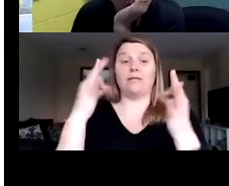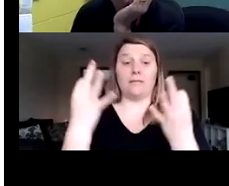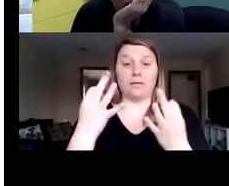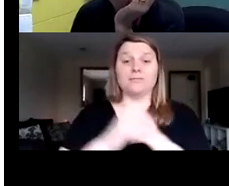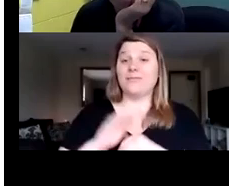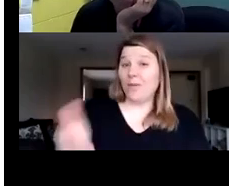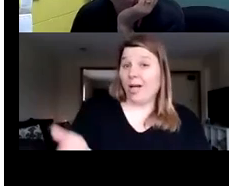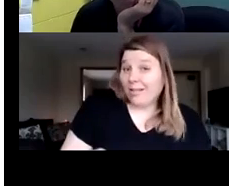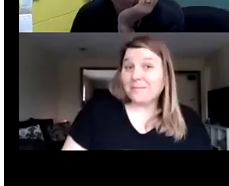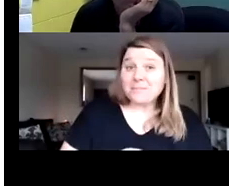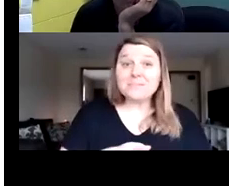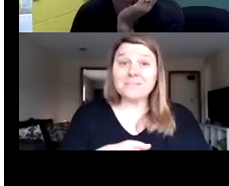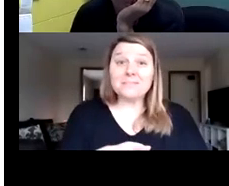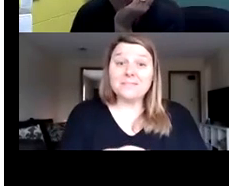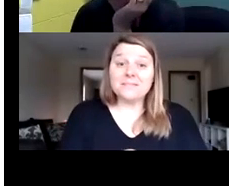Welcome.